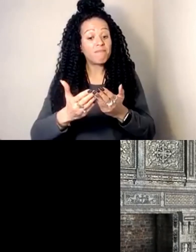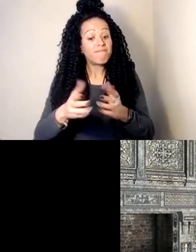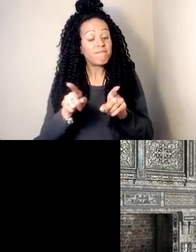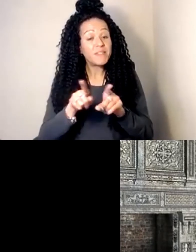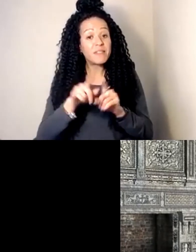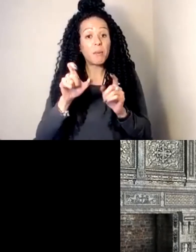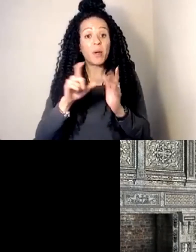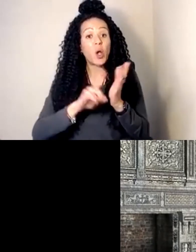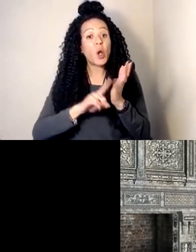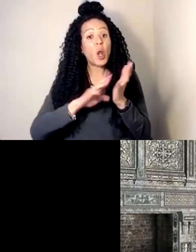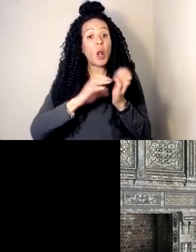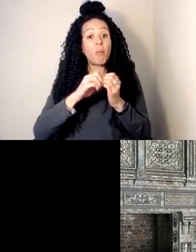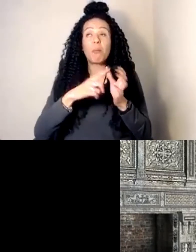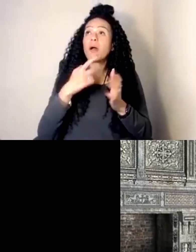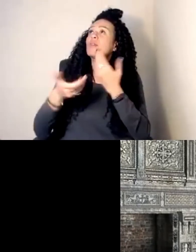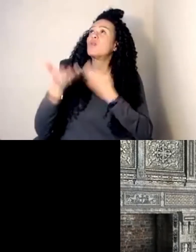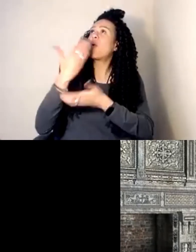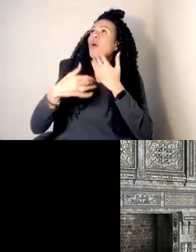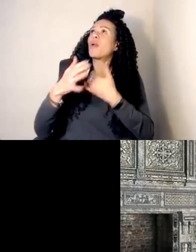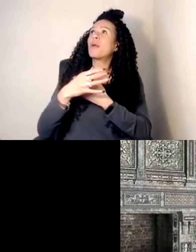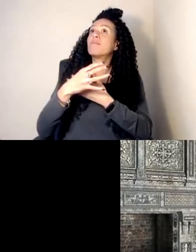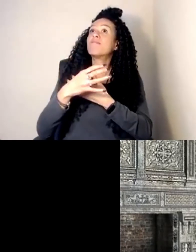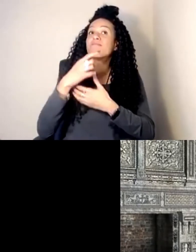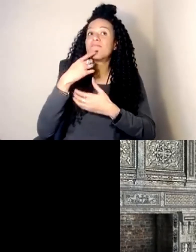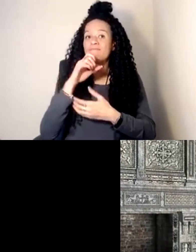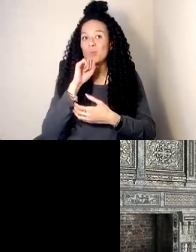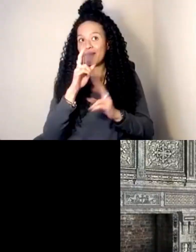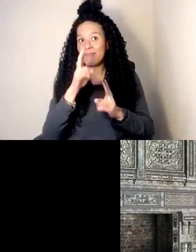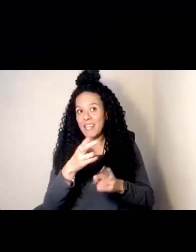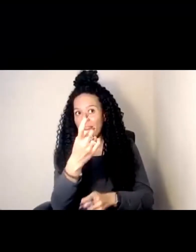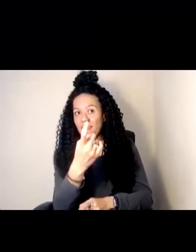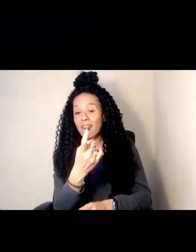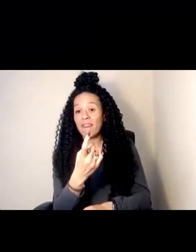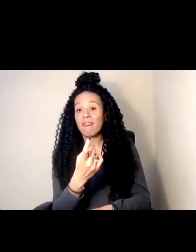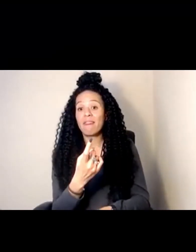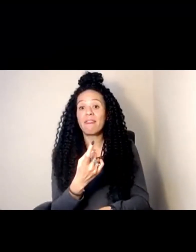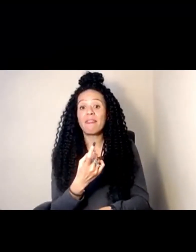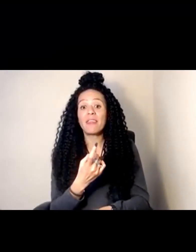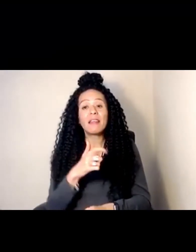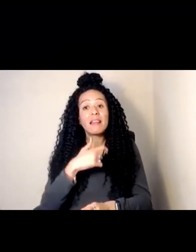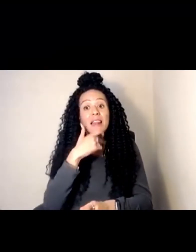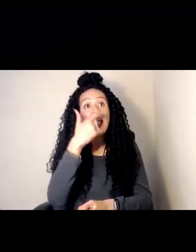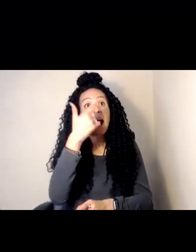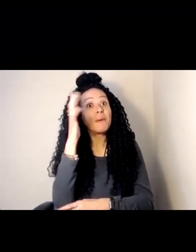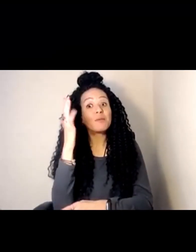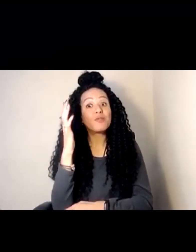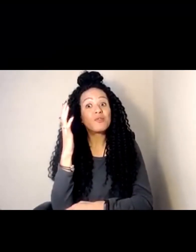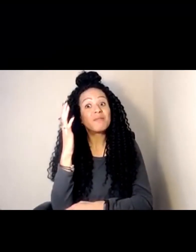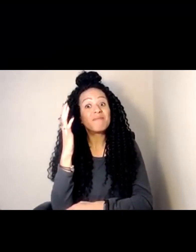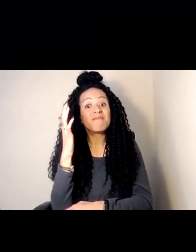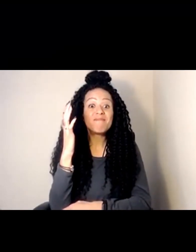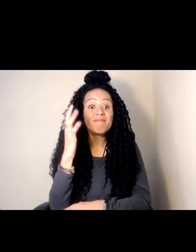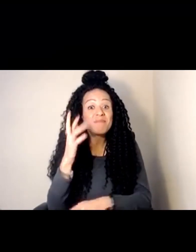was told by an angel of his impending death. The apple tree that